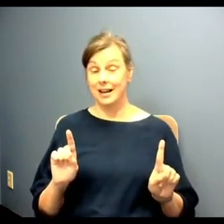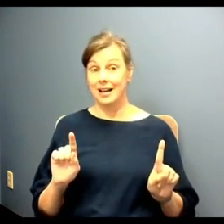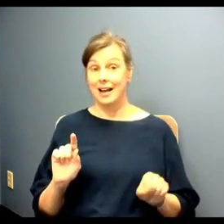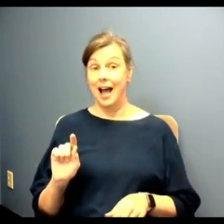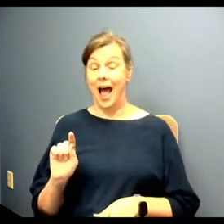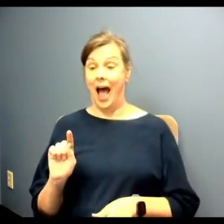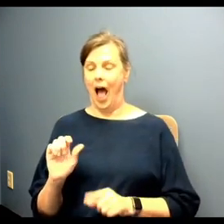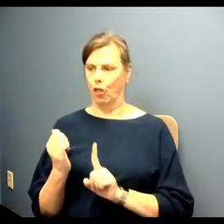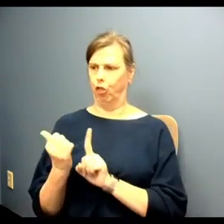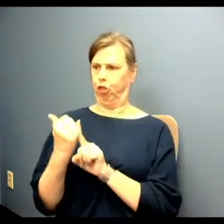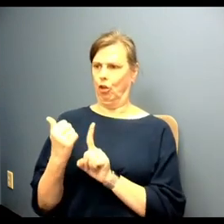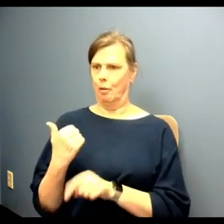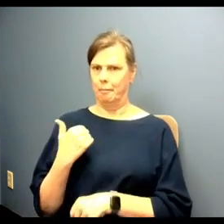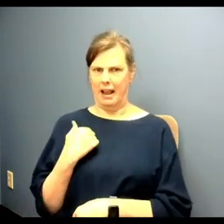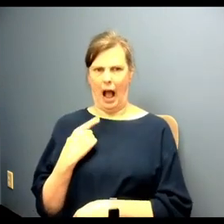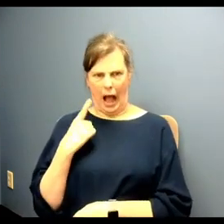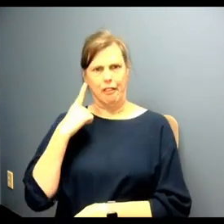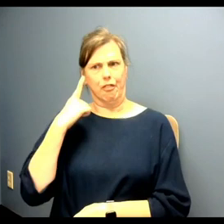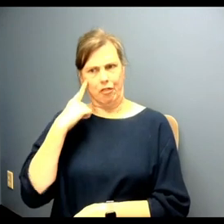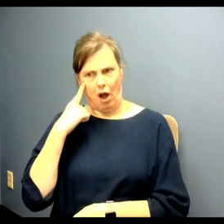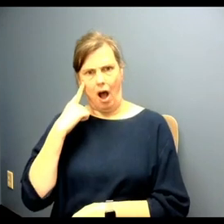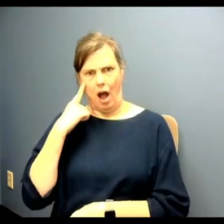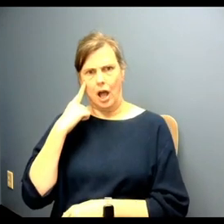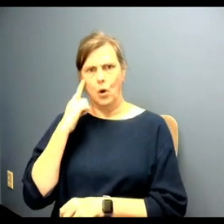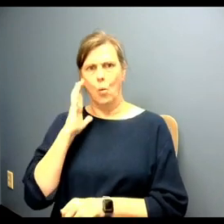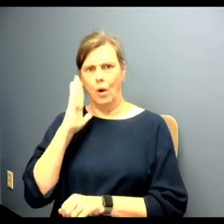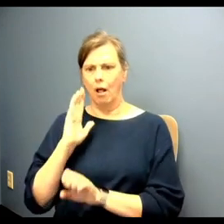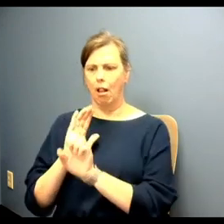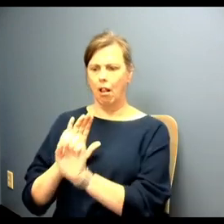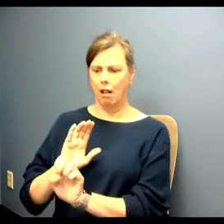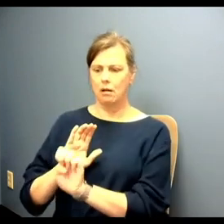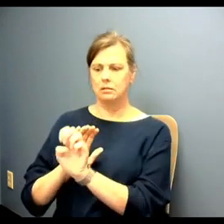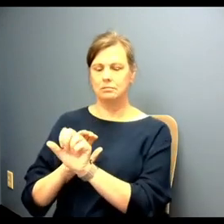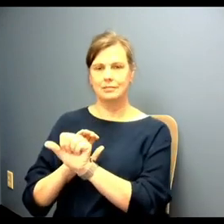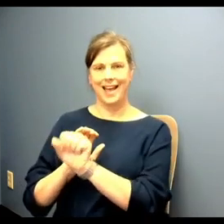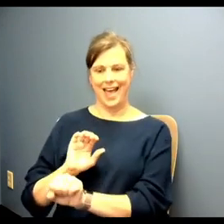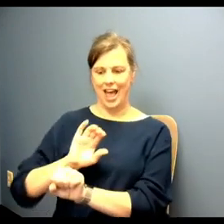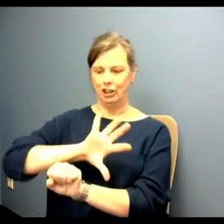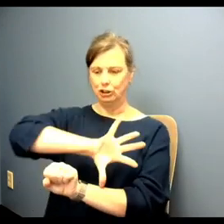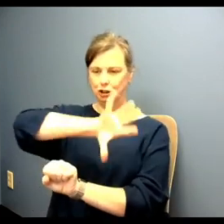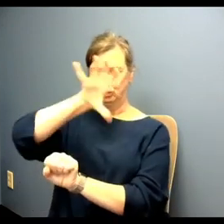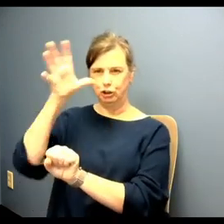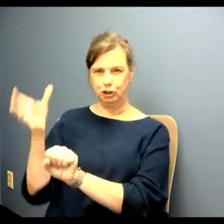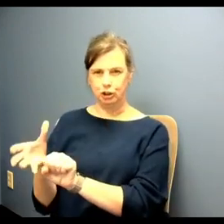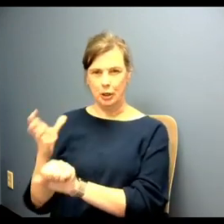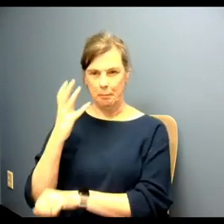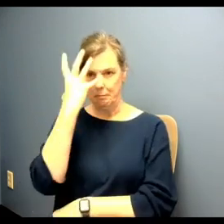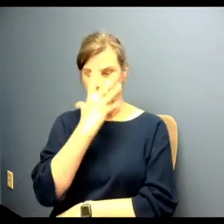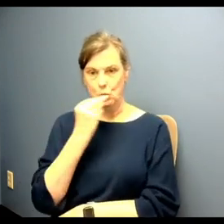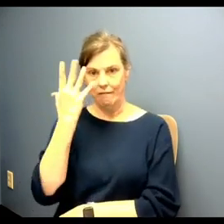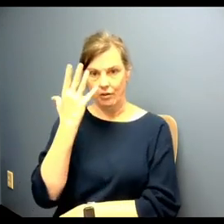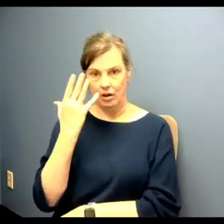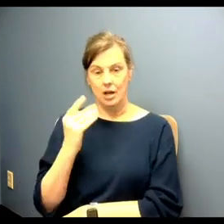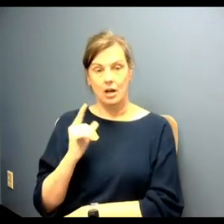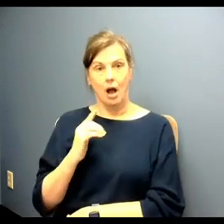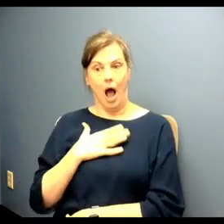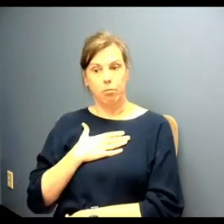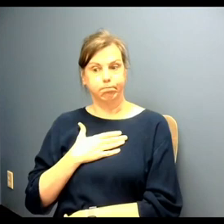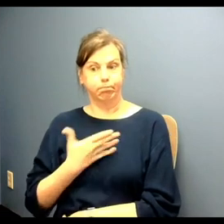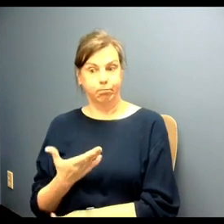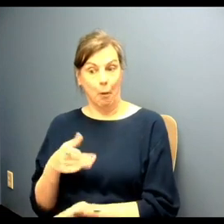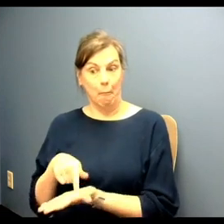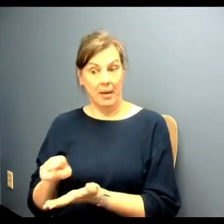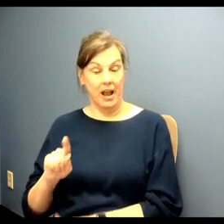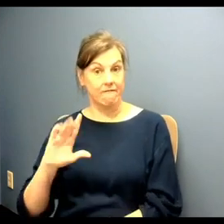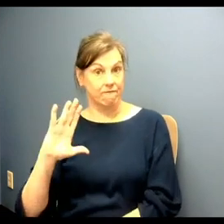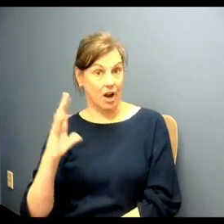was going to be better, we thought that we were willing to pay $5 per chia pet and buy 8 of them. And so let's